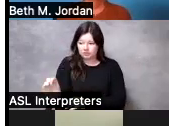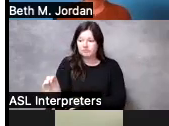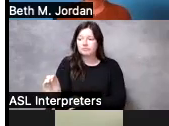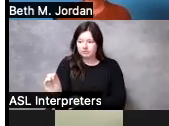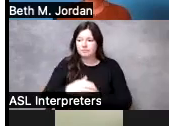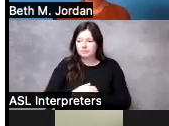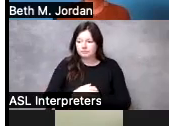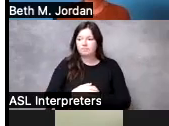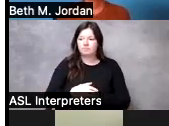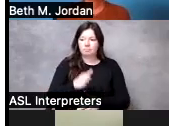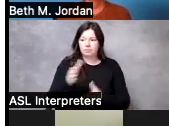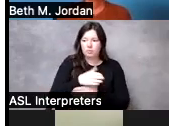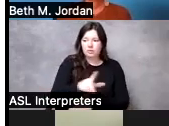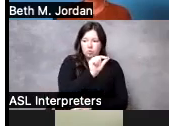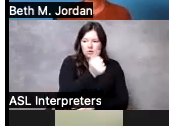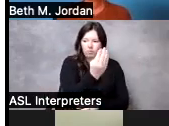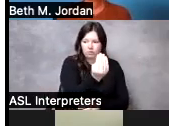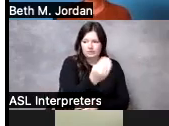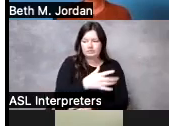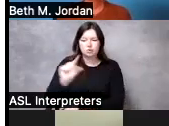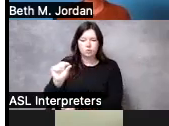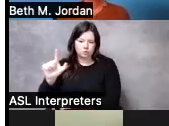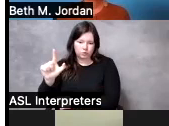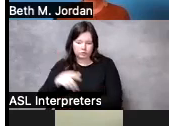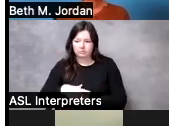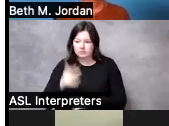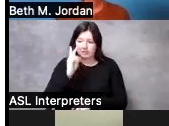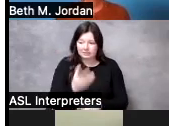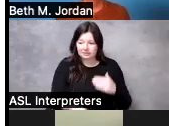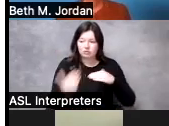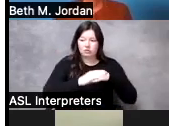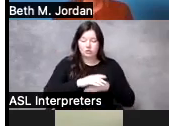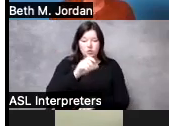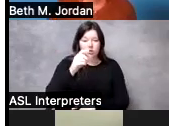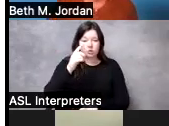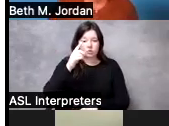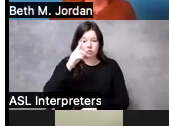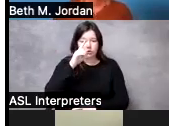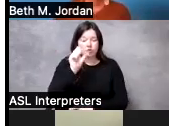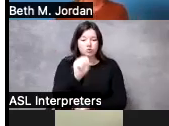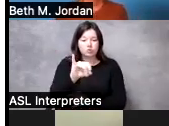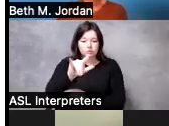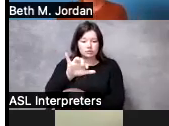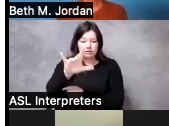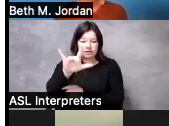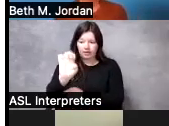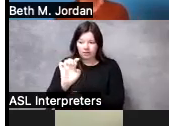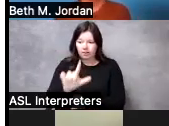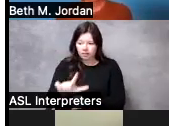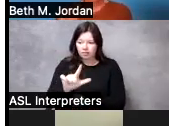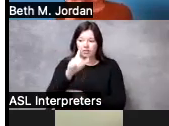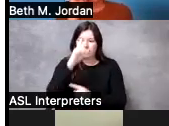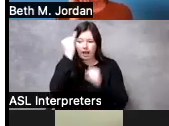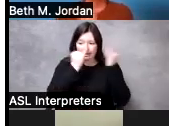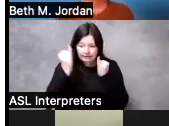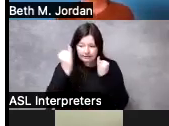seen increases in suicidal ideation, suicide planning, and suicide attempts, all of those hovering around a